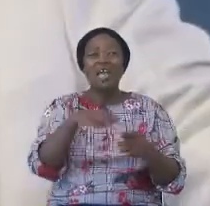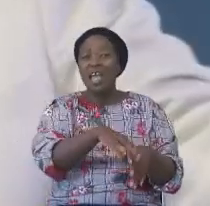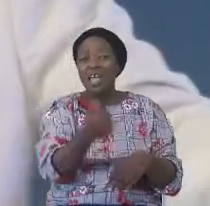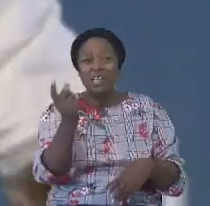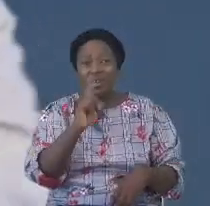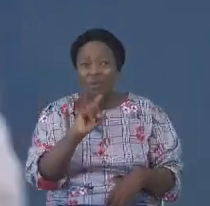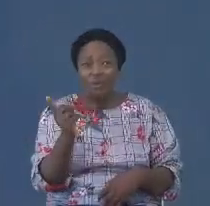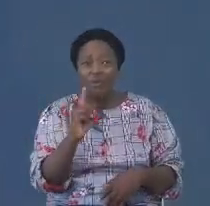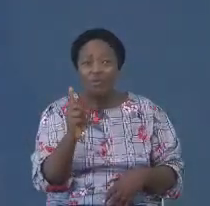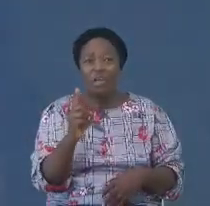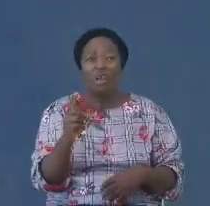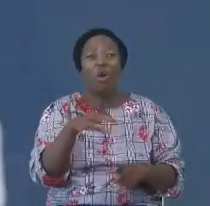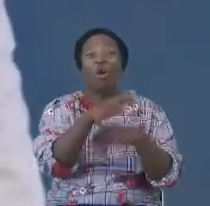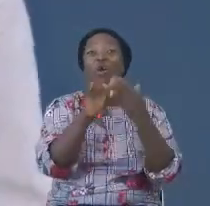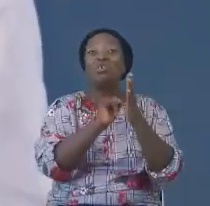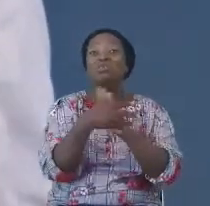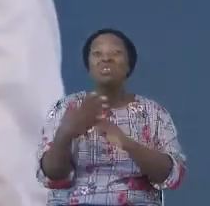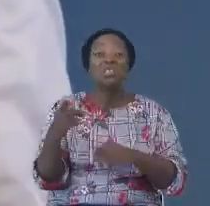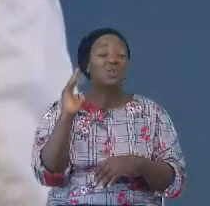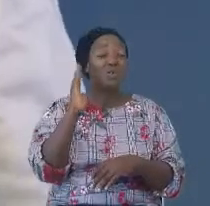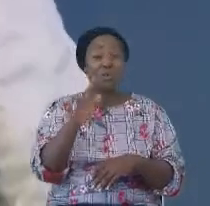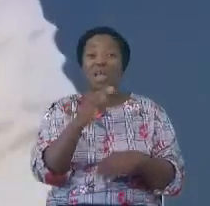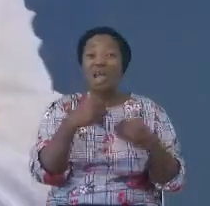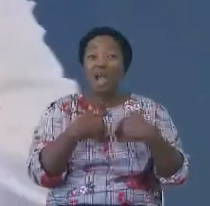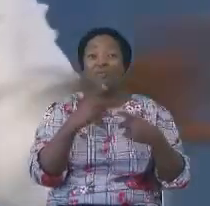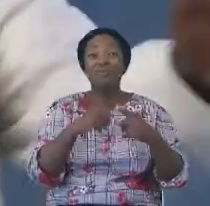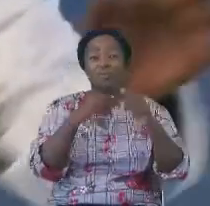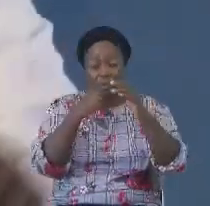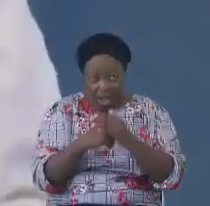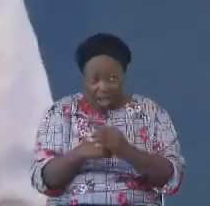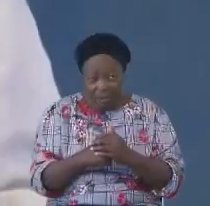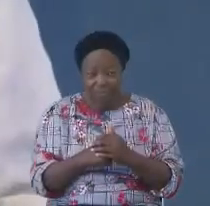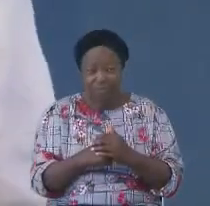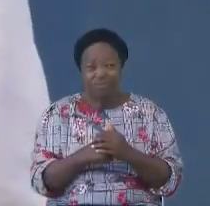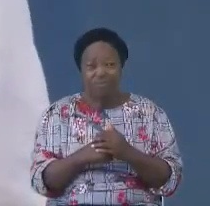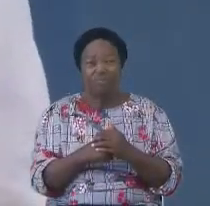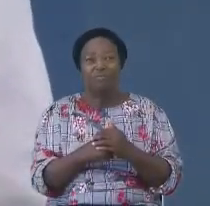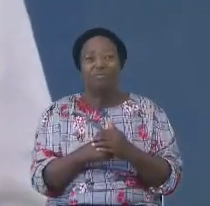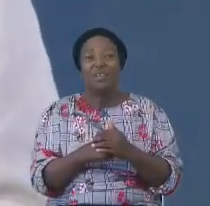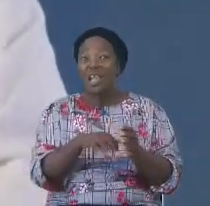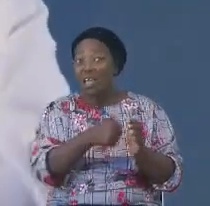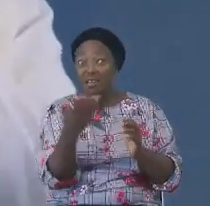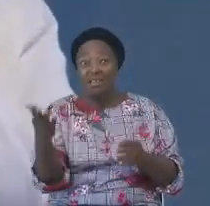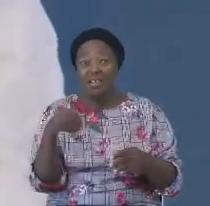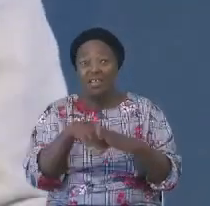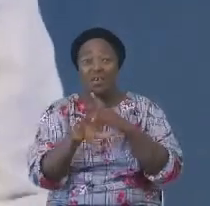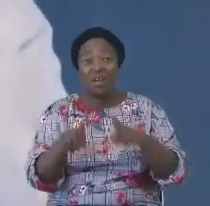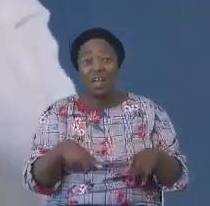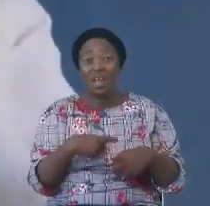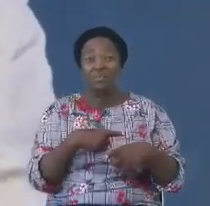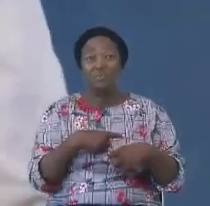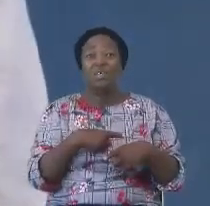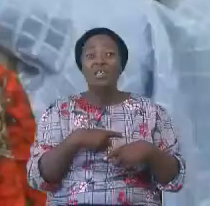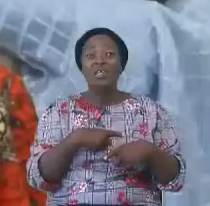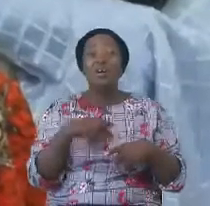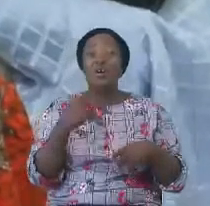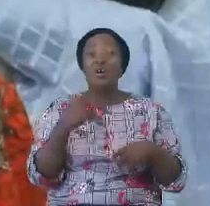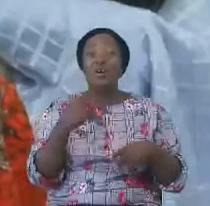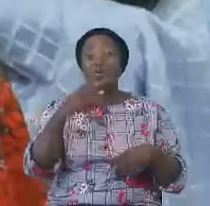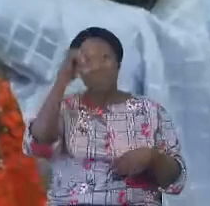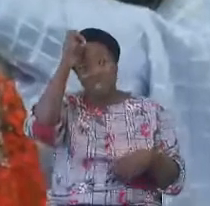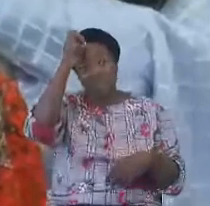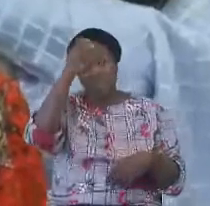the forest, on land, in the sky, anywhere, all those things will have to